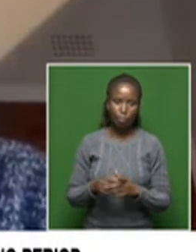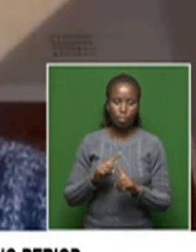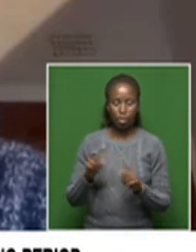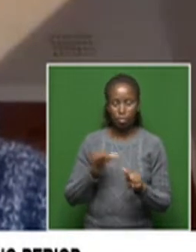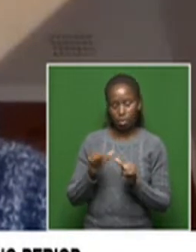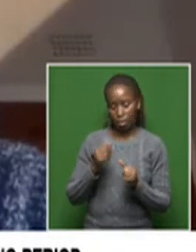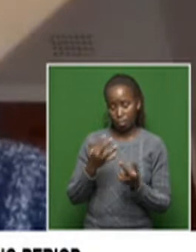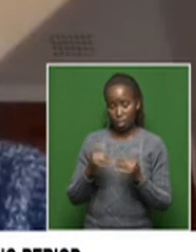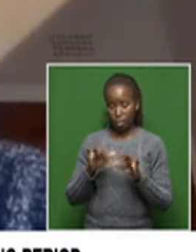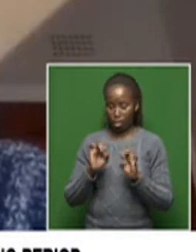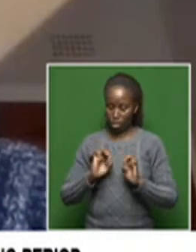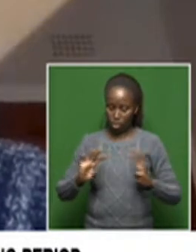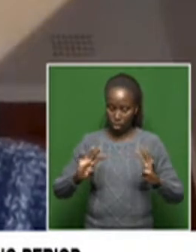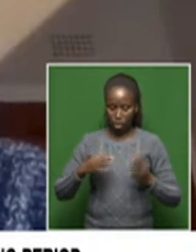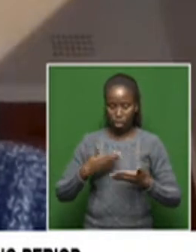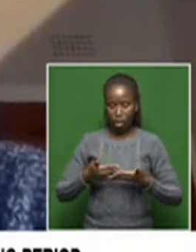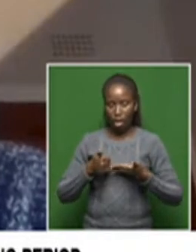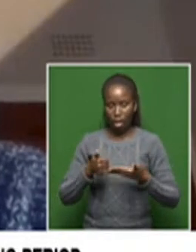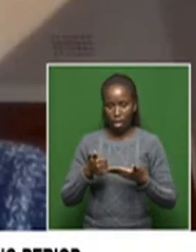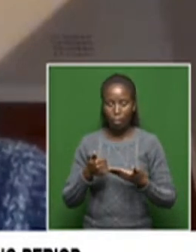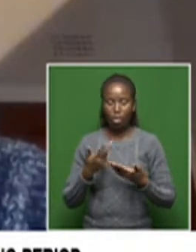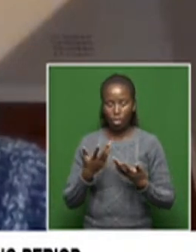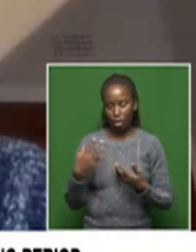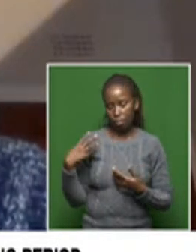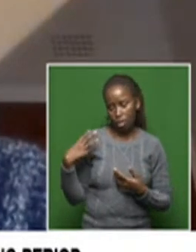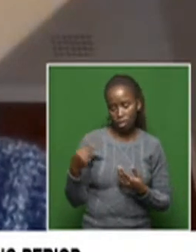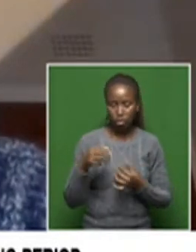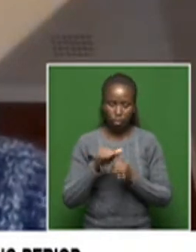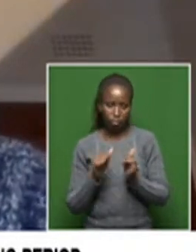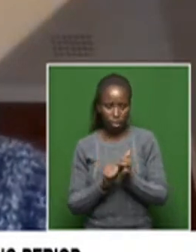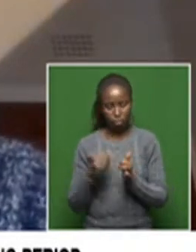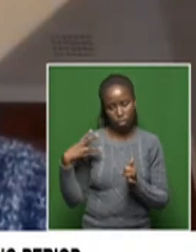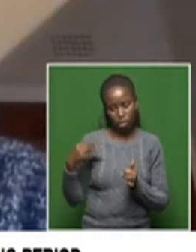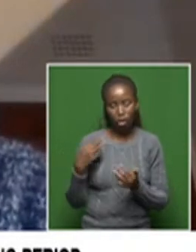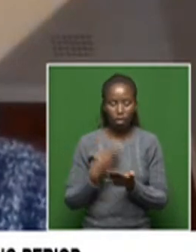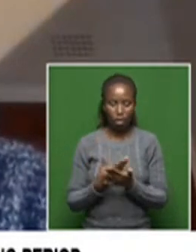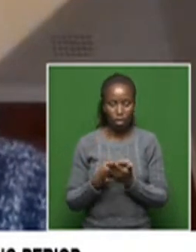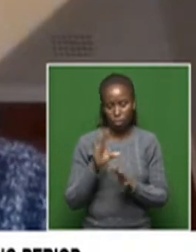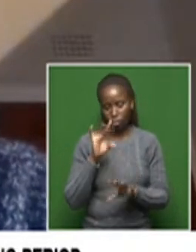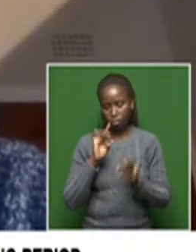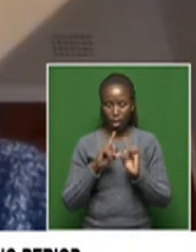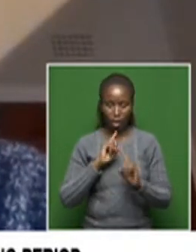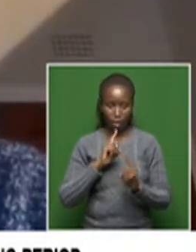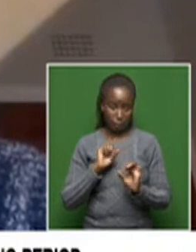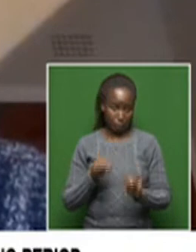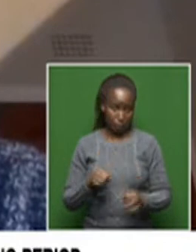could perhaps assist, and the minister and the deputy minister are welcome to also pick up any of those when they close out.